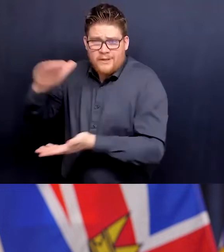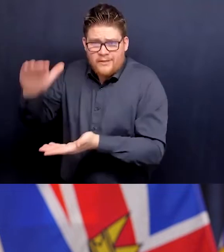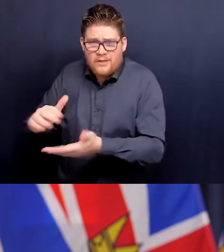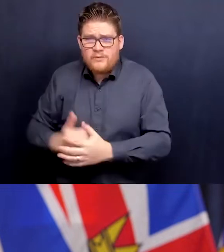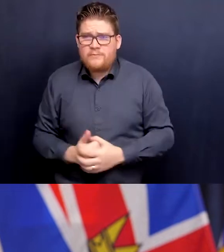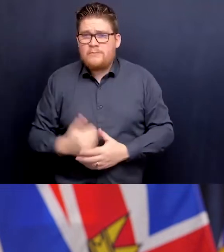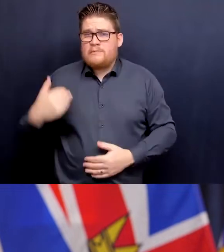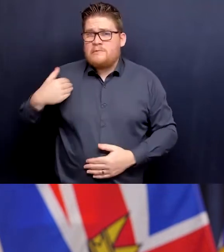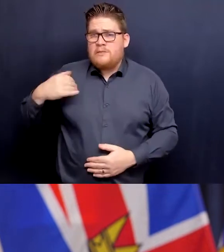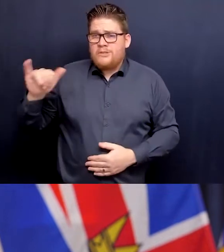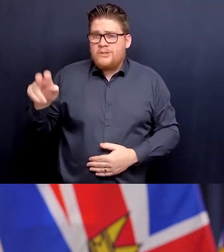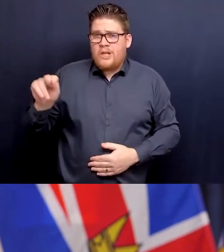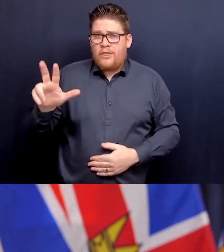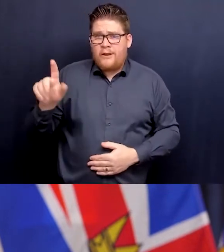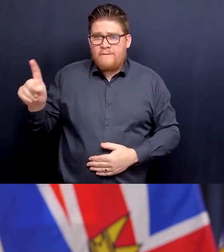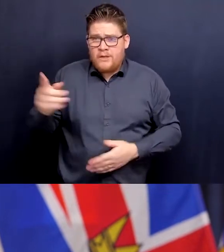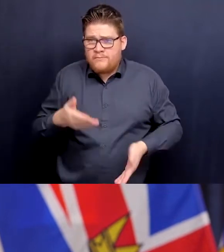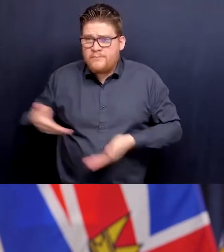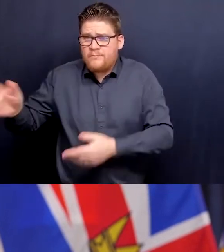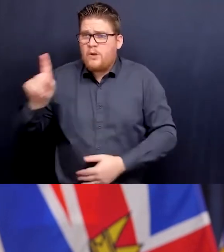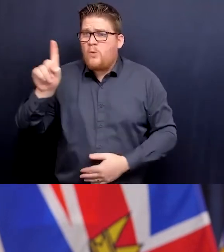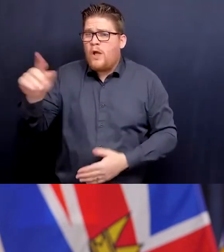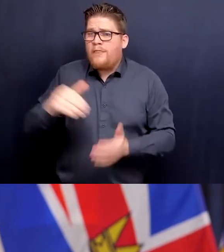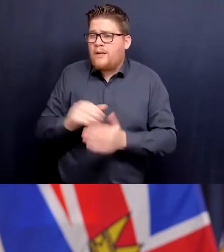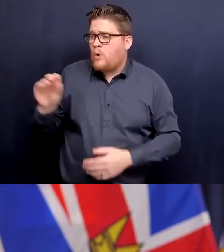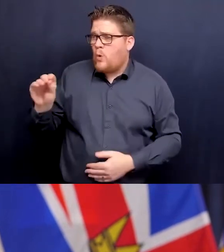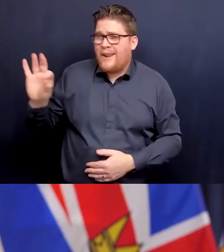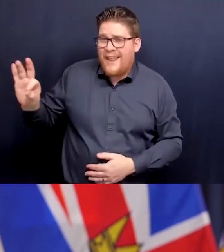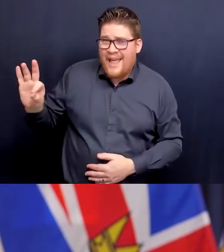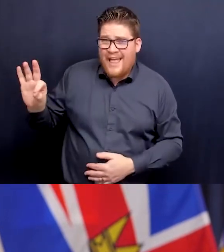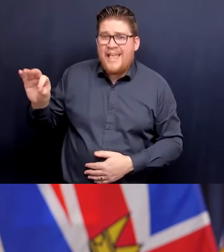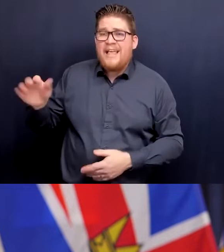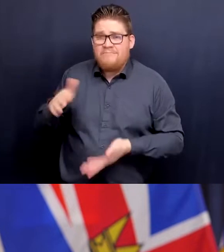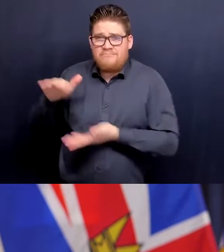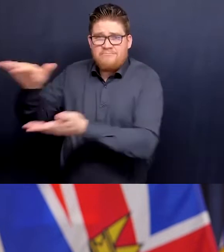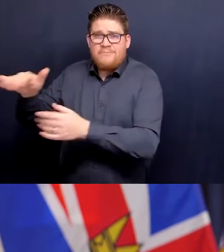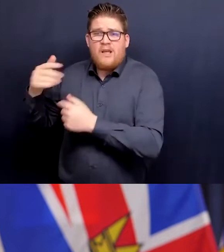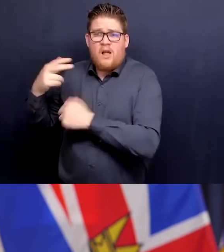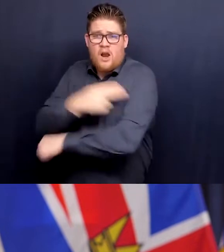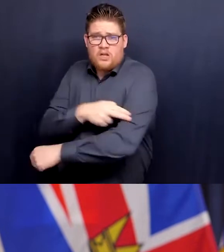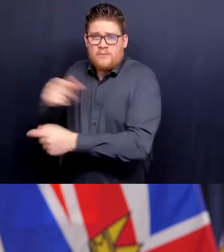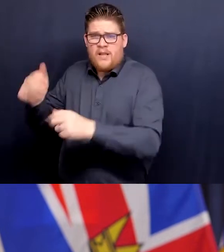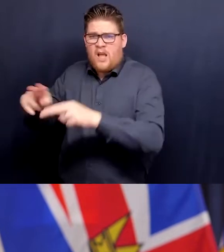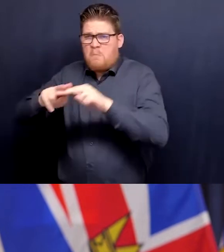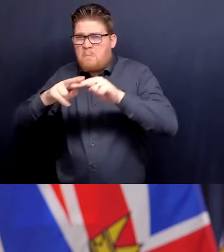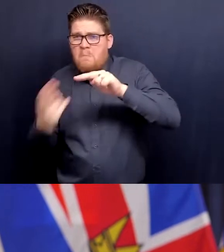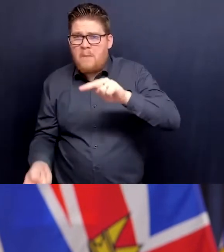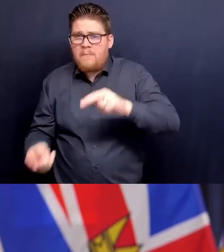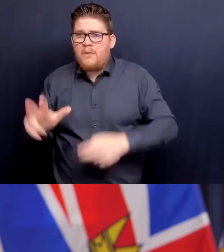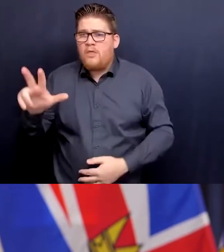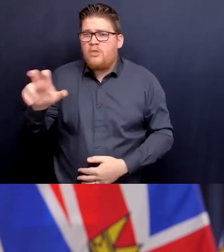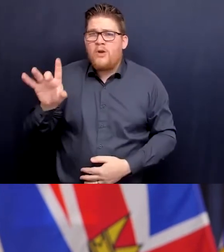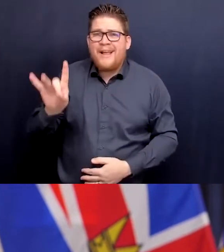to 388 today, we've had a major impact on our healthcare system in a positive way. It